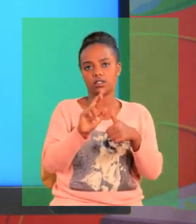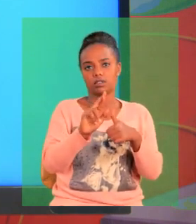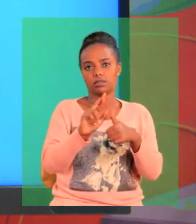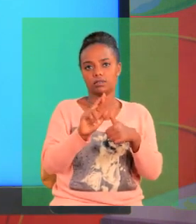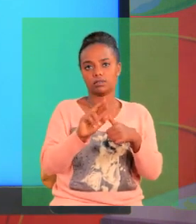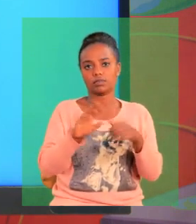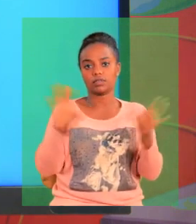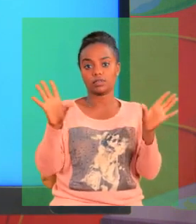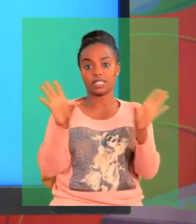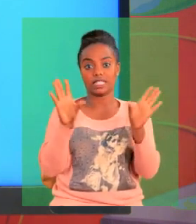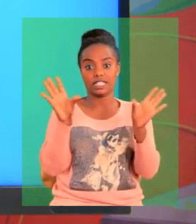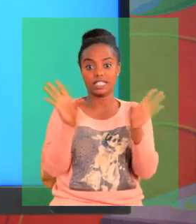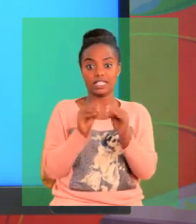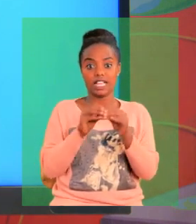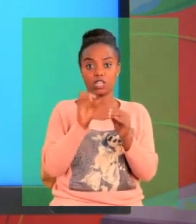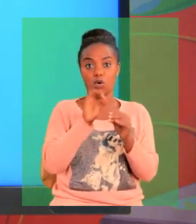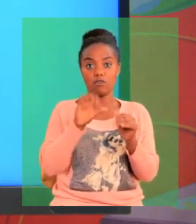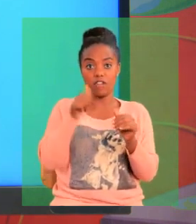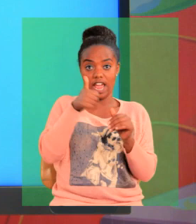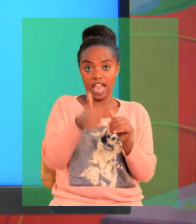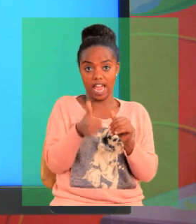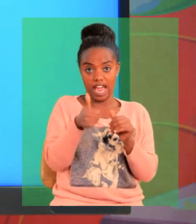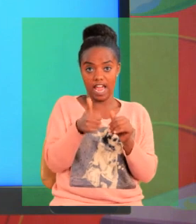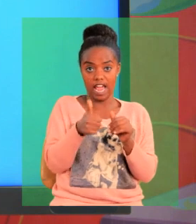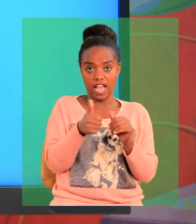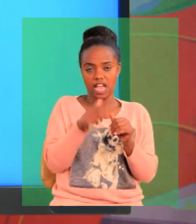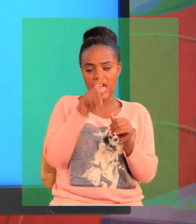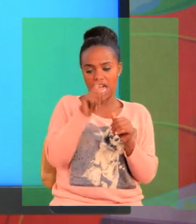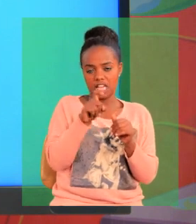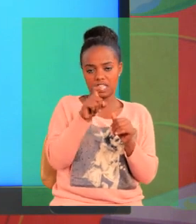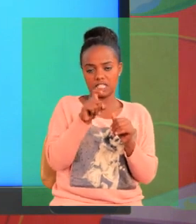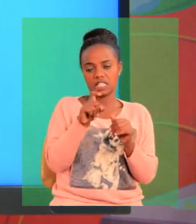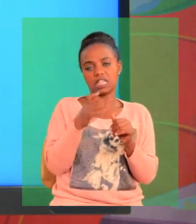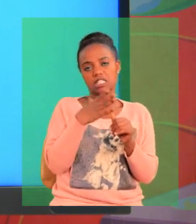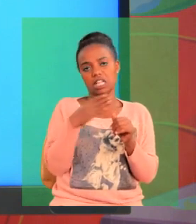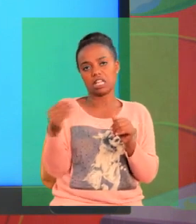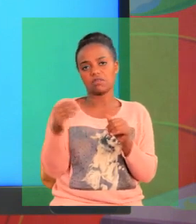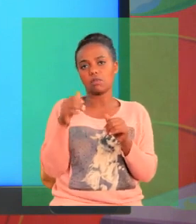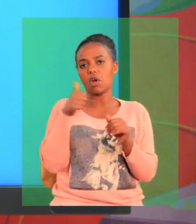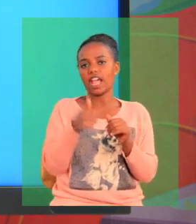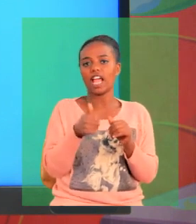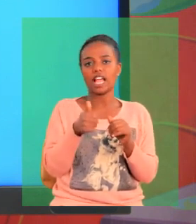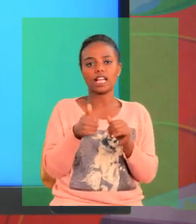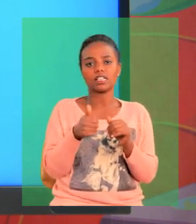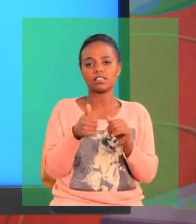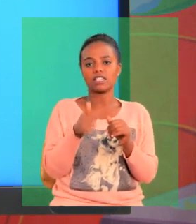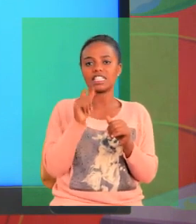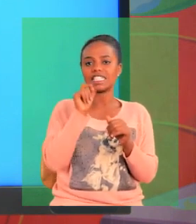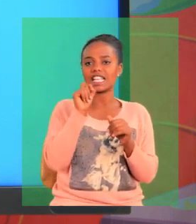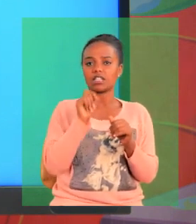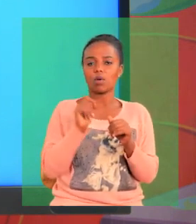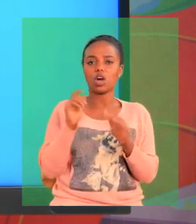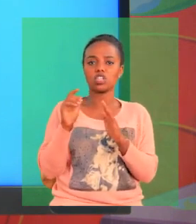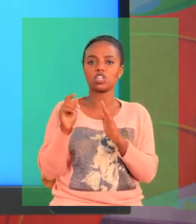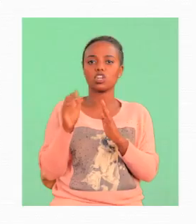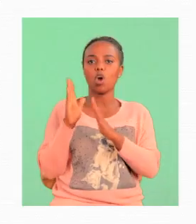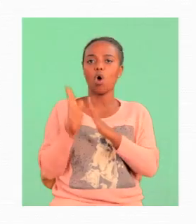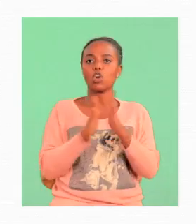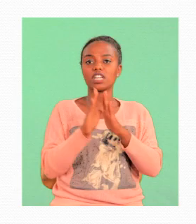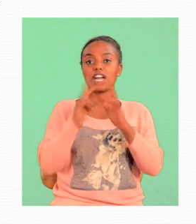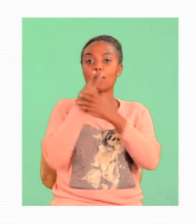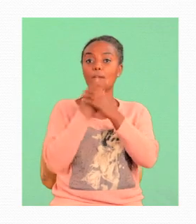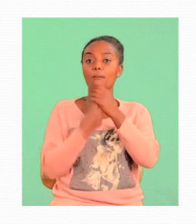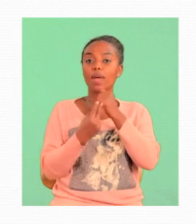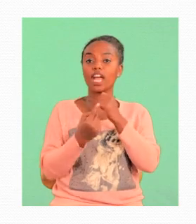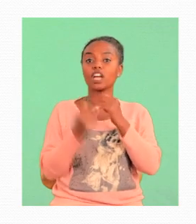of first ordered pair, simply the set x taken from A, says that the ordered pair xy is